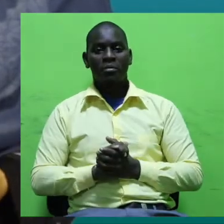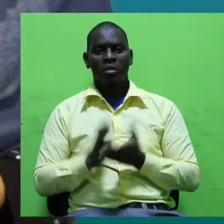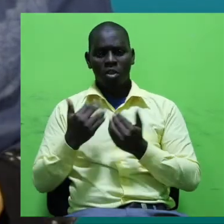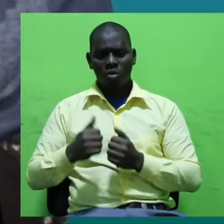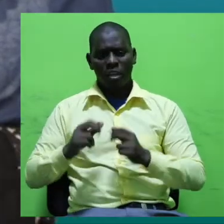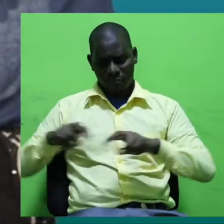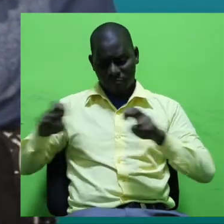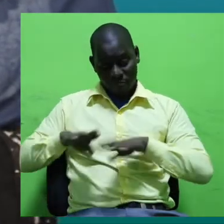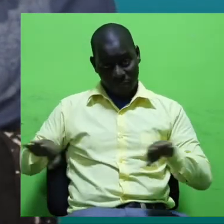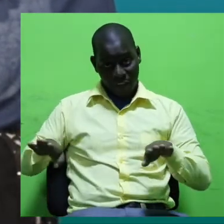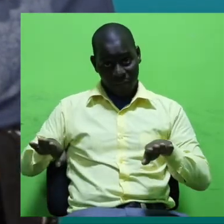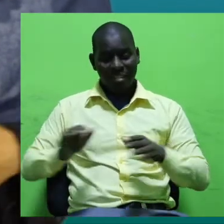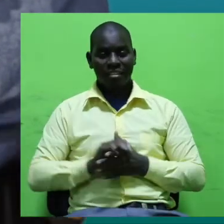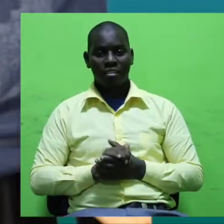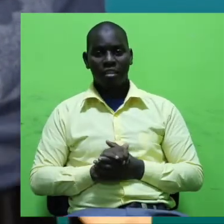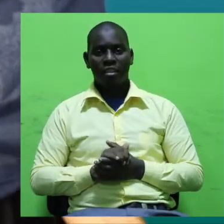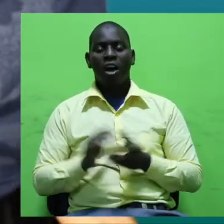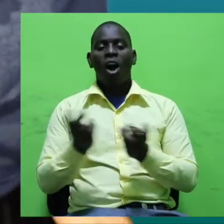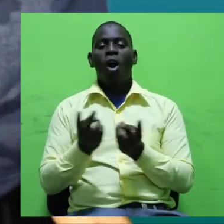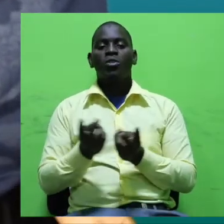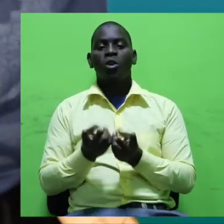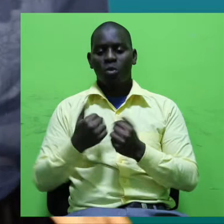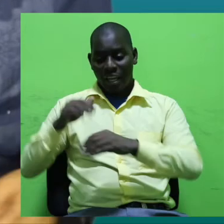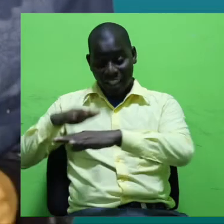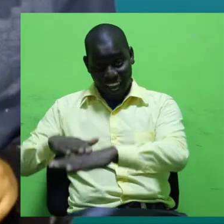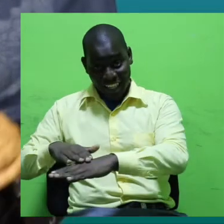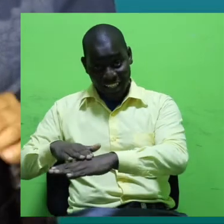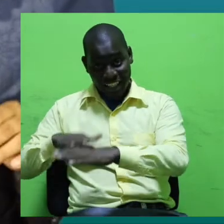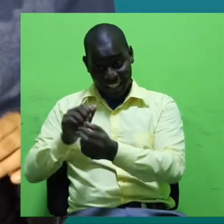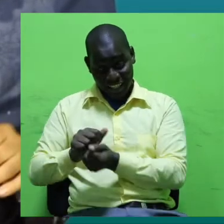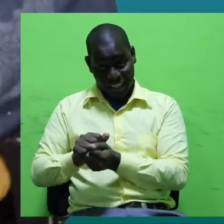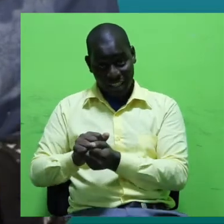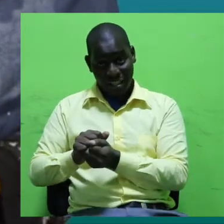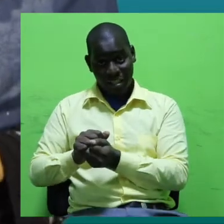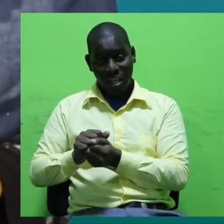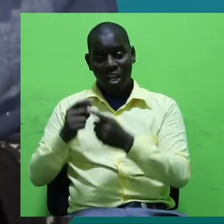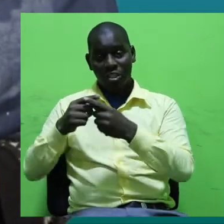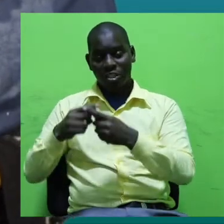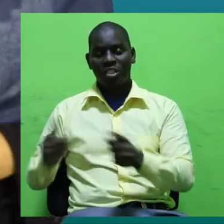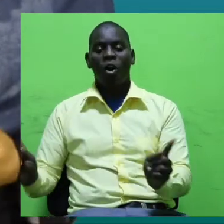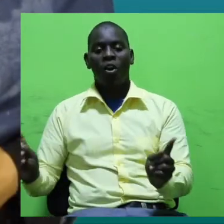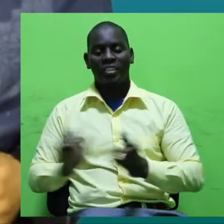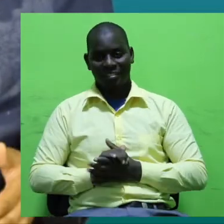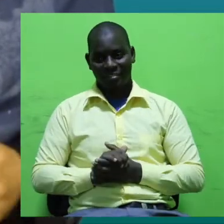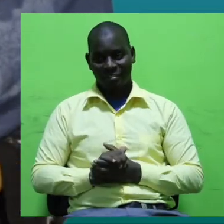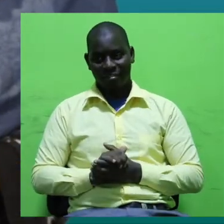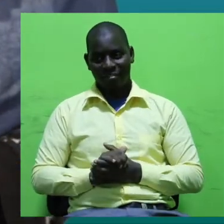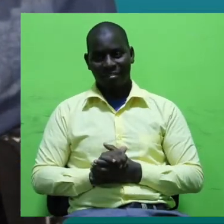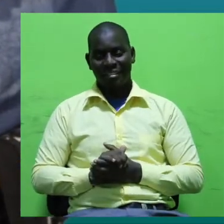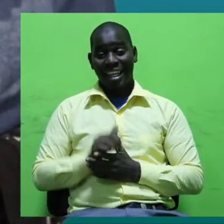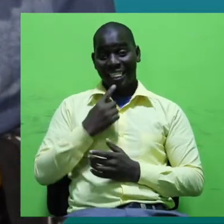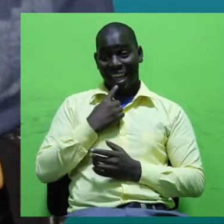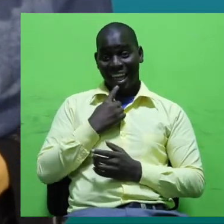classify and communicate with others. The standard system of measurement is used all over the world